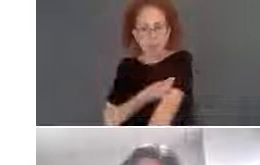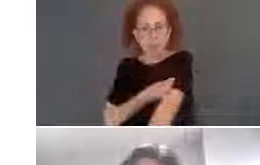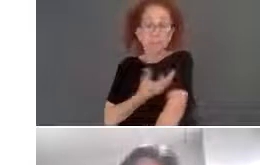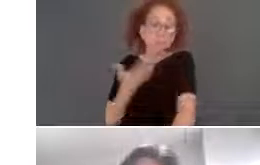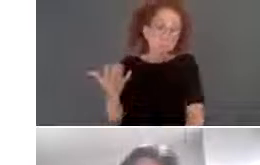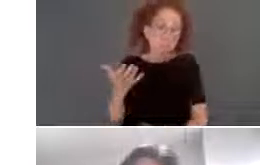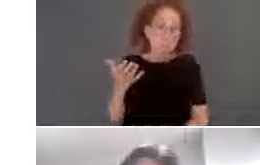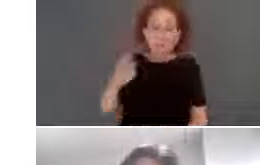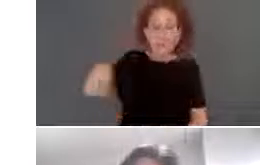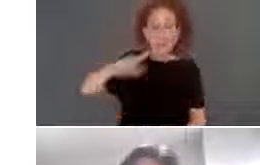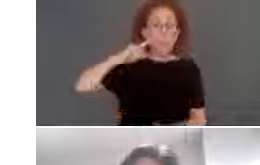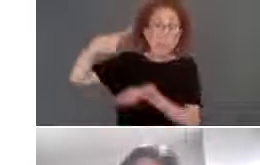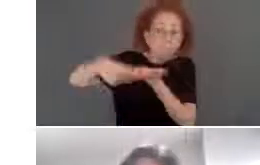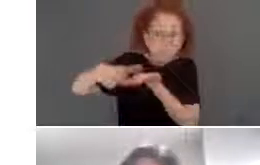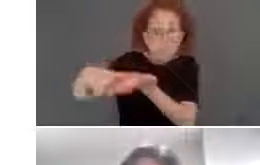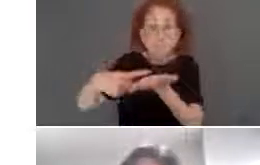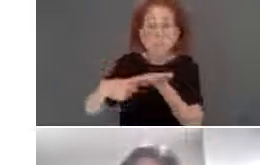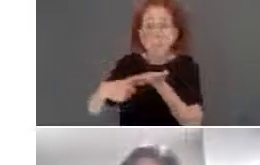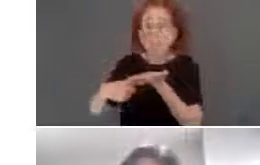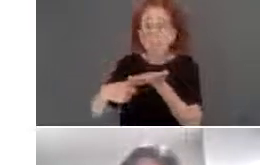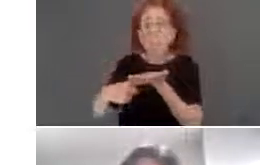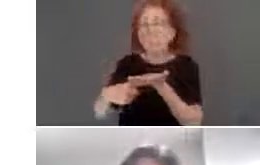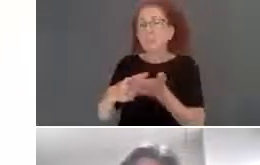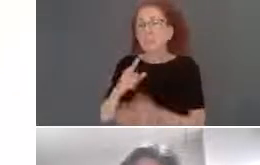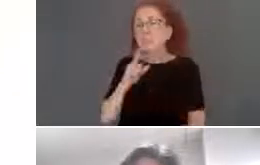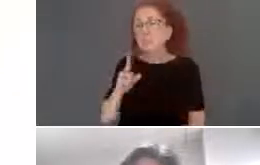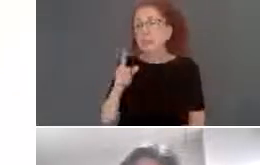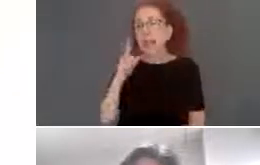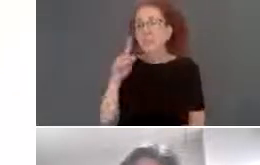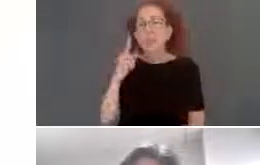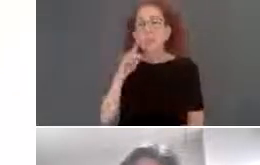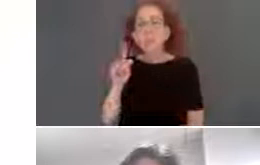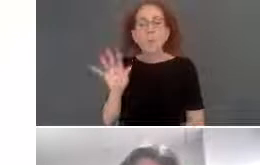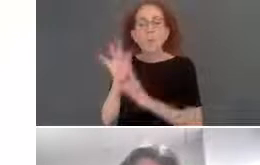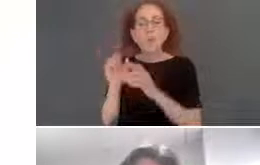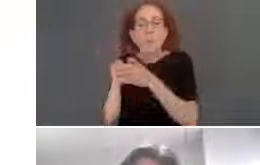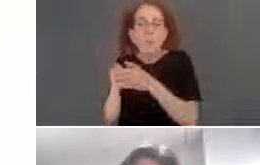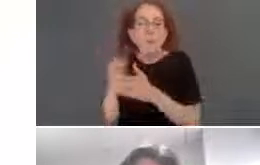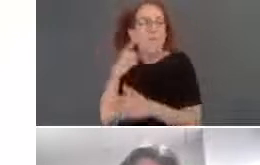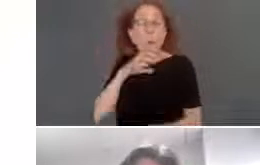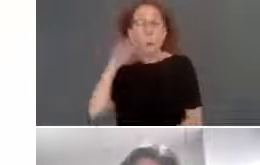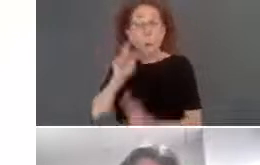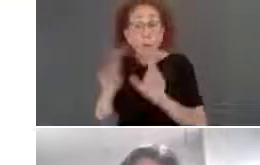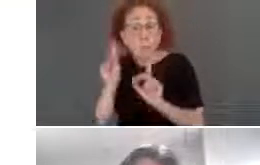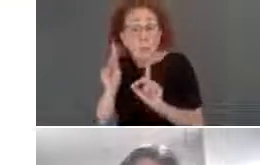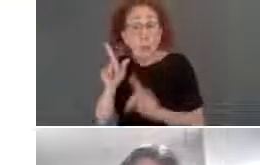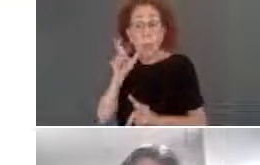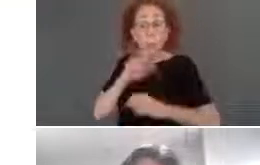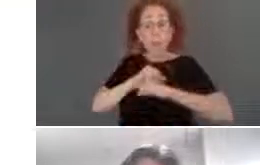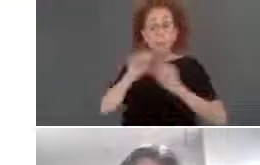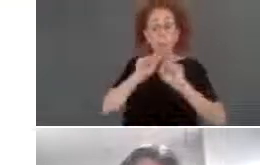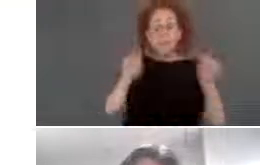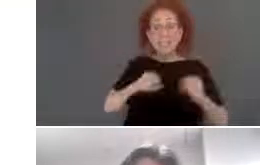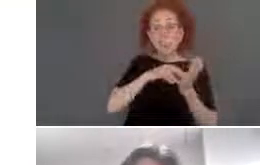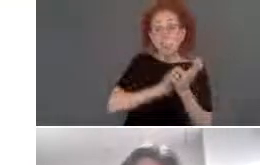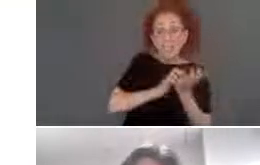they'll discuss, probably especially among special populations like the elderly or immunocompromised. It's very possible